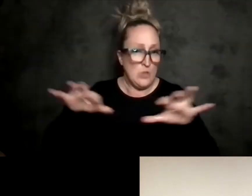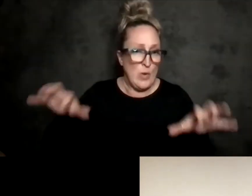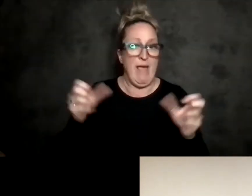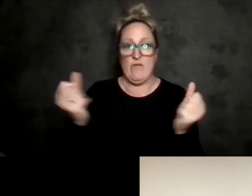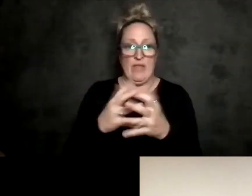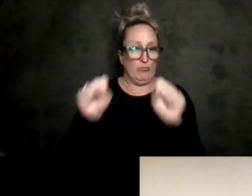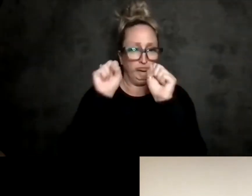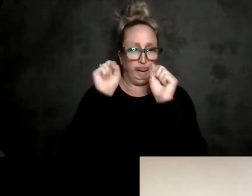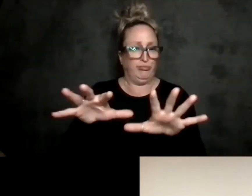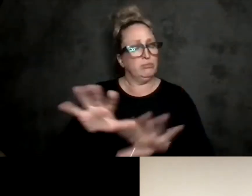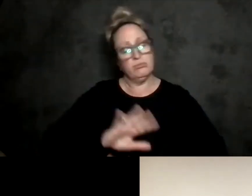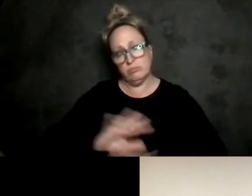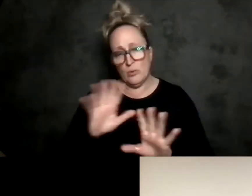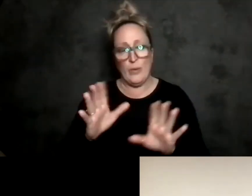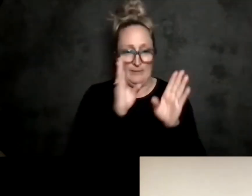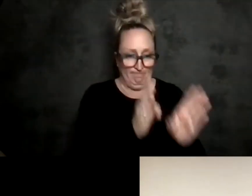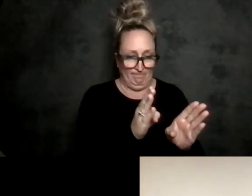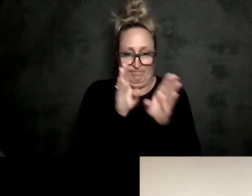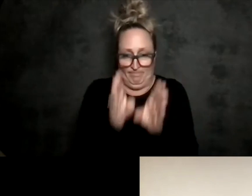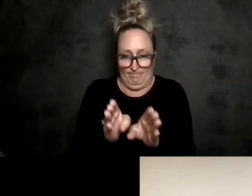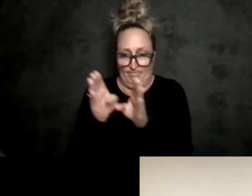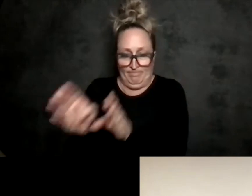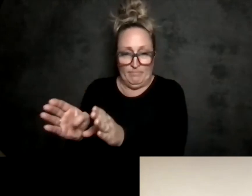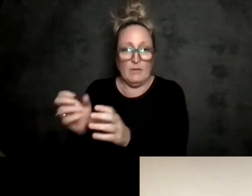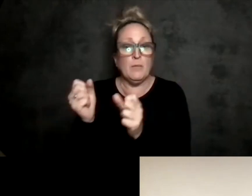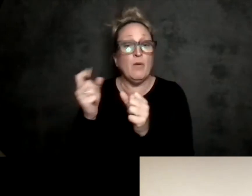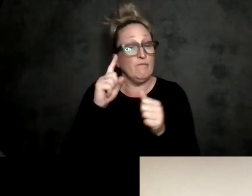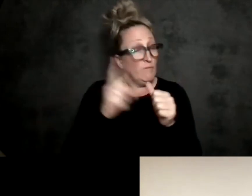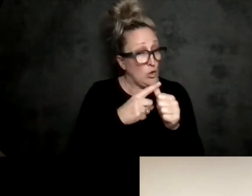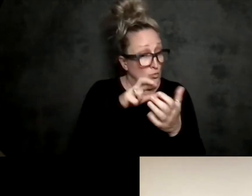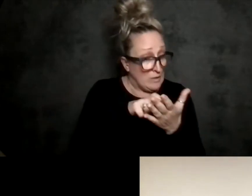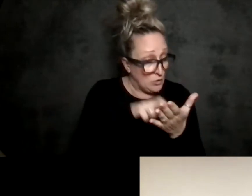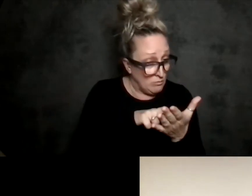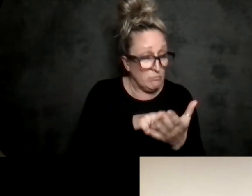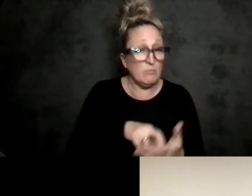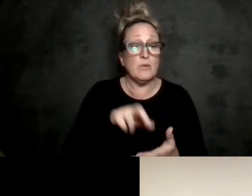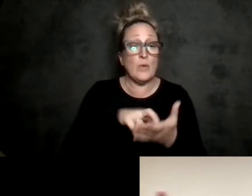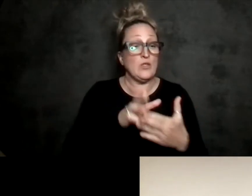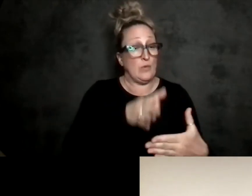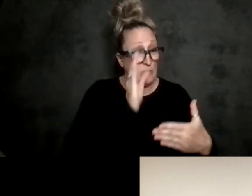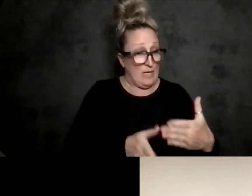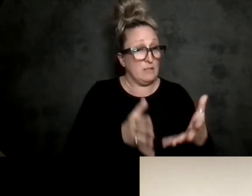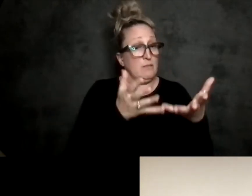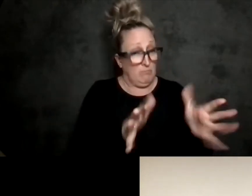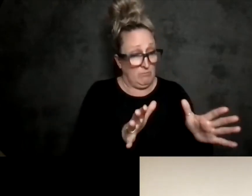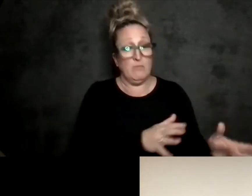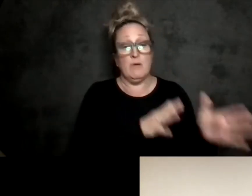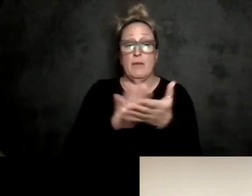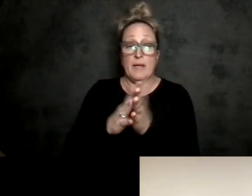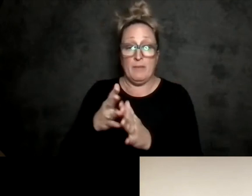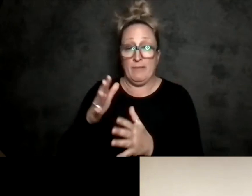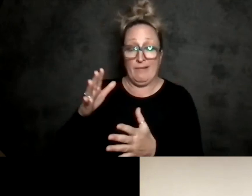once, compartmentalized multiple things. First you register, the registration ends, then you do your candidate